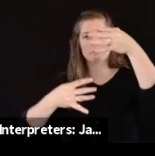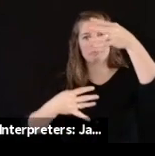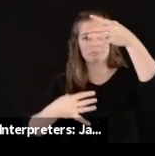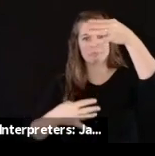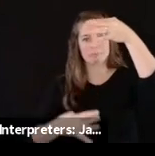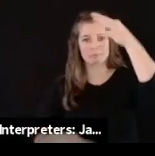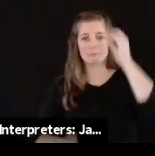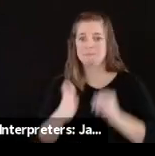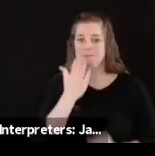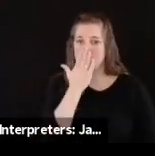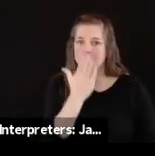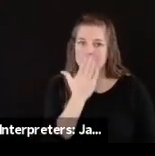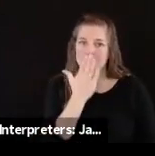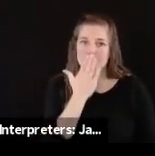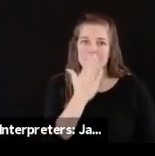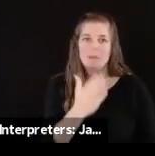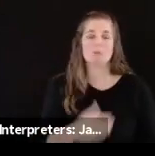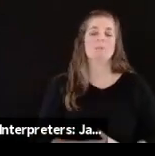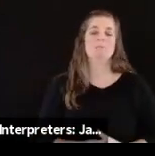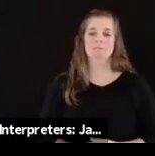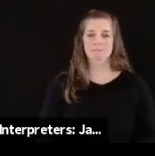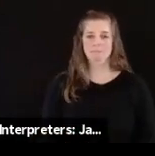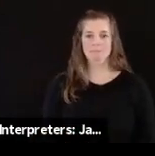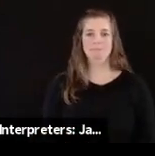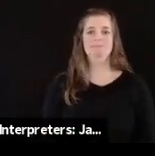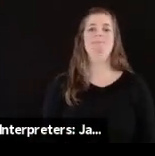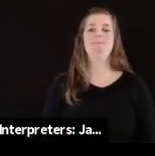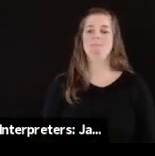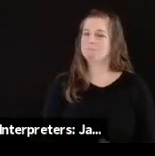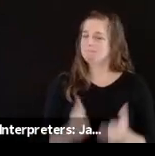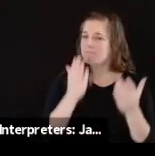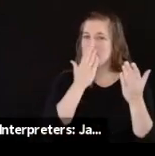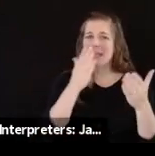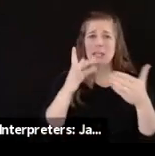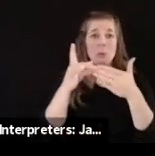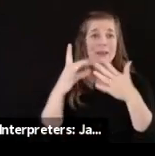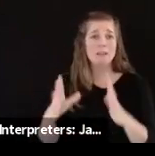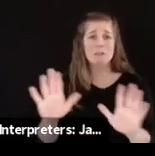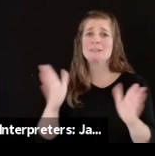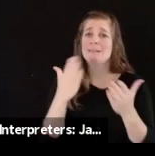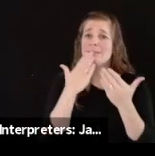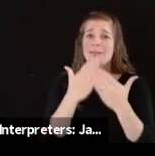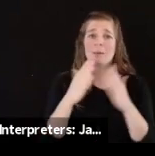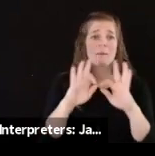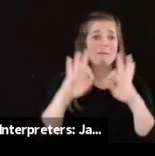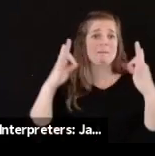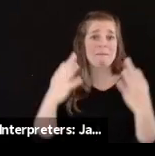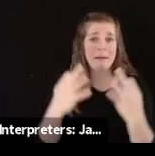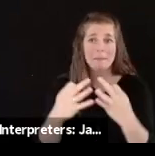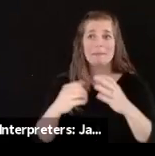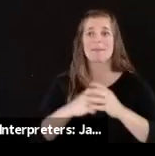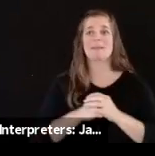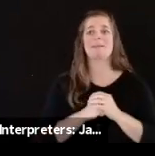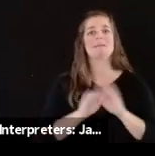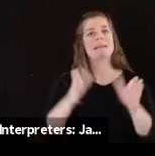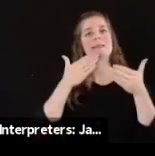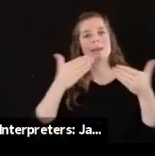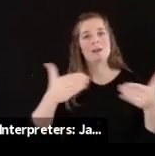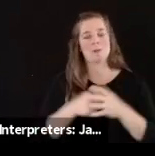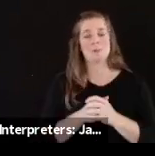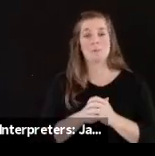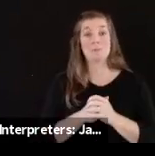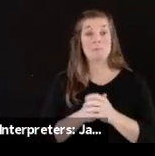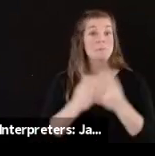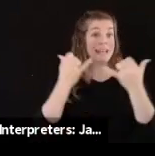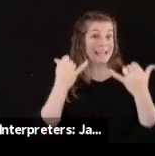present. Thank you, thank you, thank you, leaders. Thank you, family. Thank you. And with that,